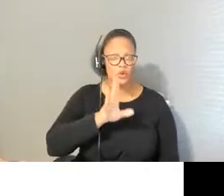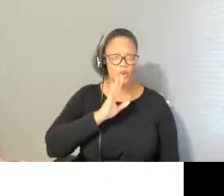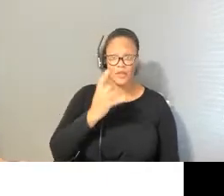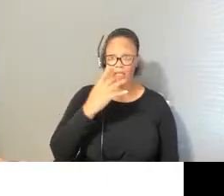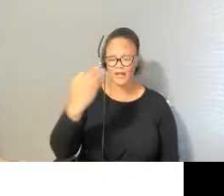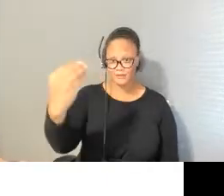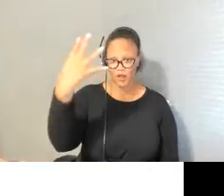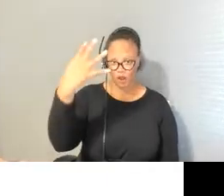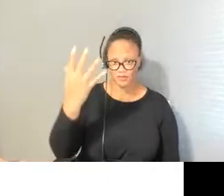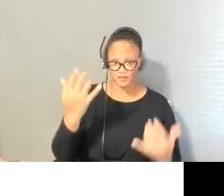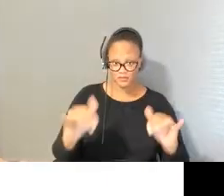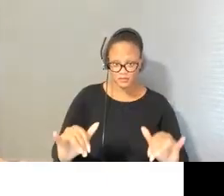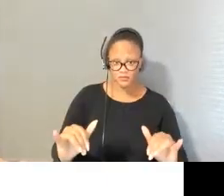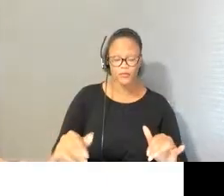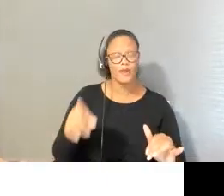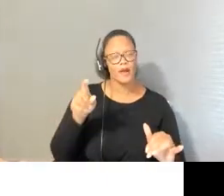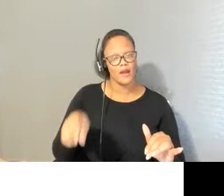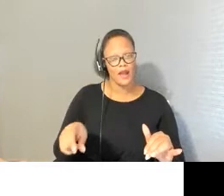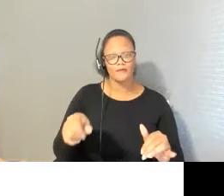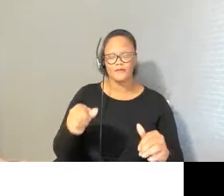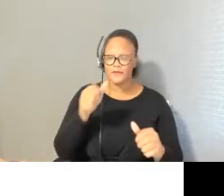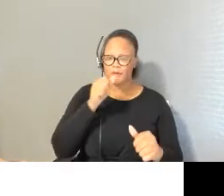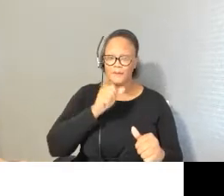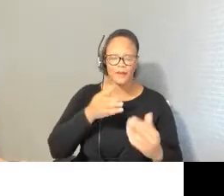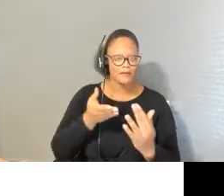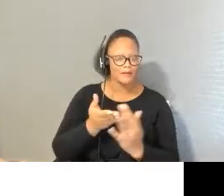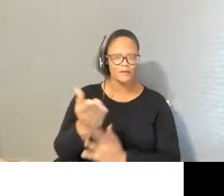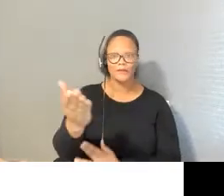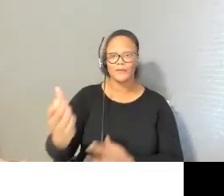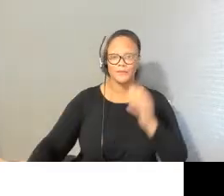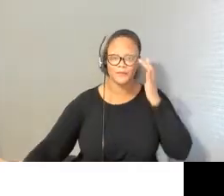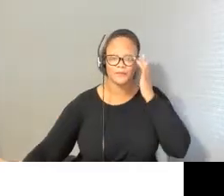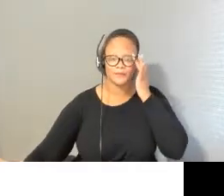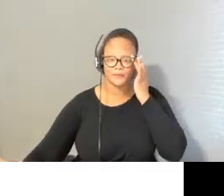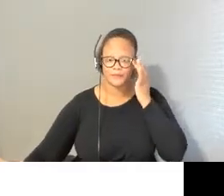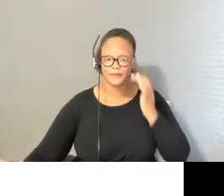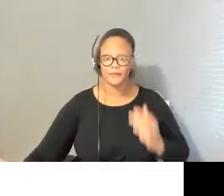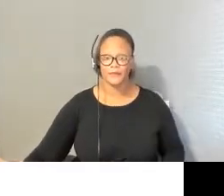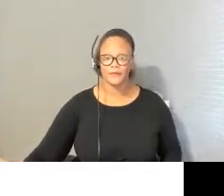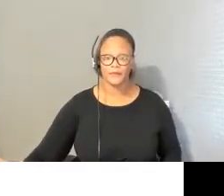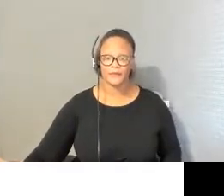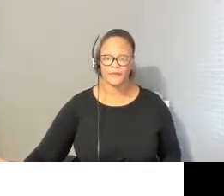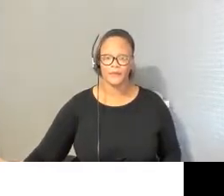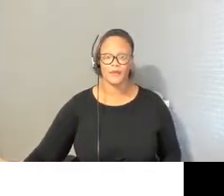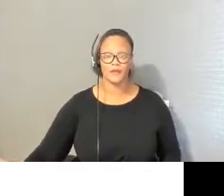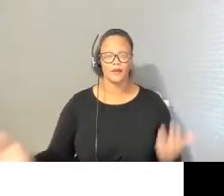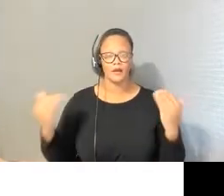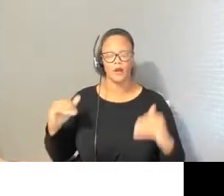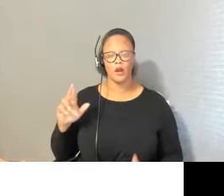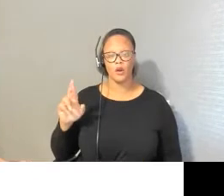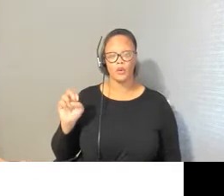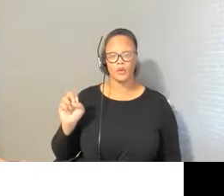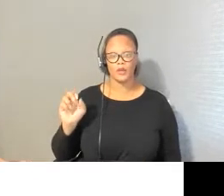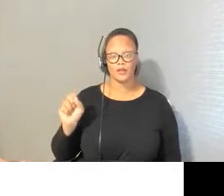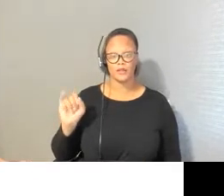but I've got to make it through. And then resilience. It's now, you see